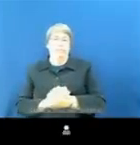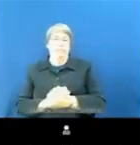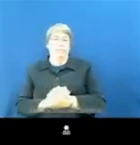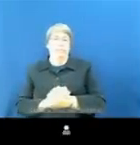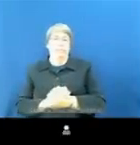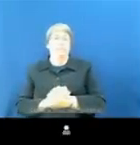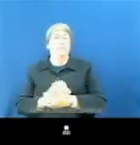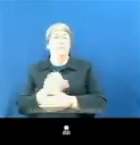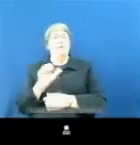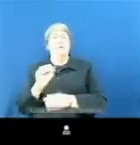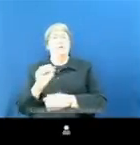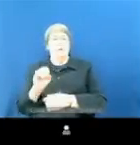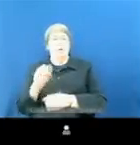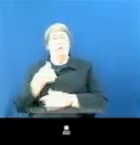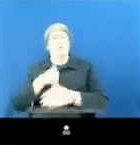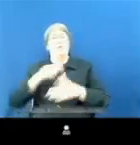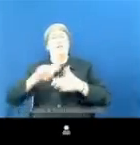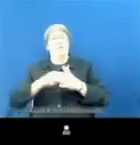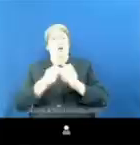So we start with the definitions.